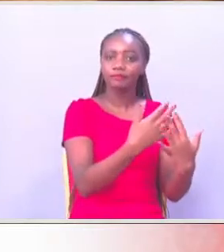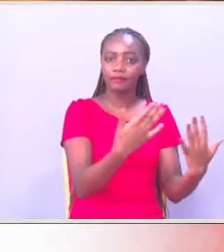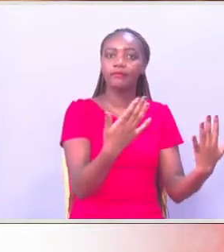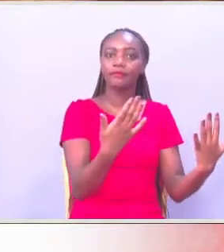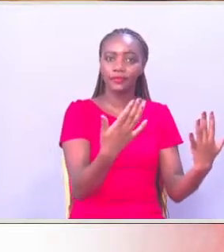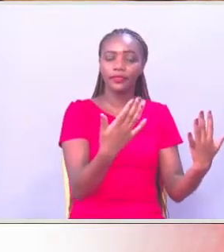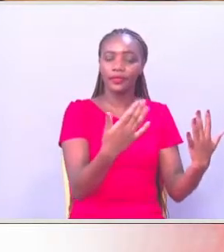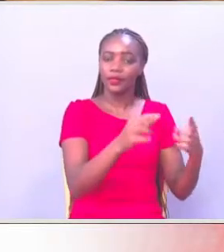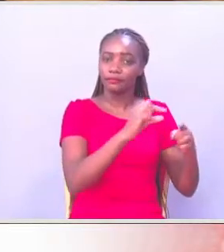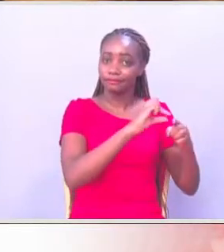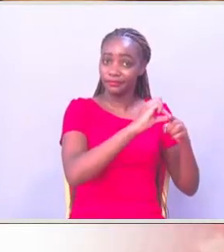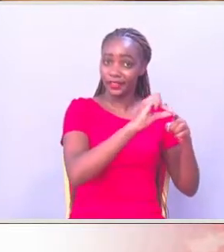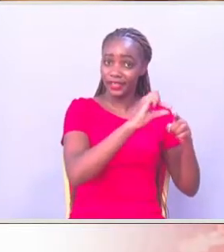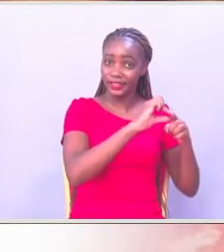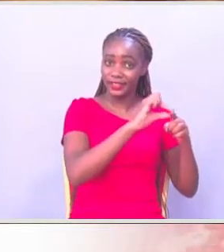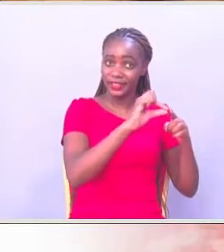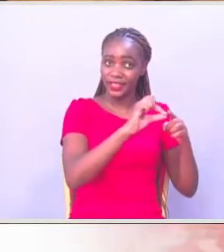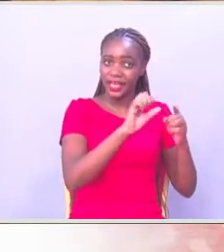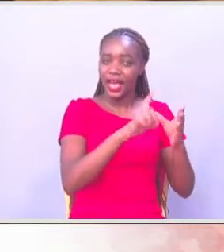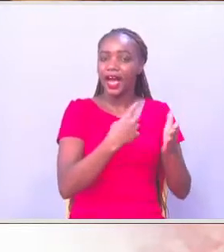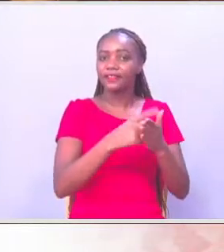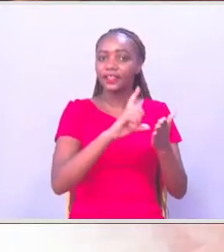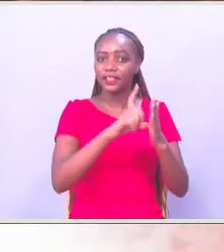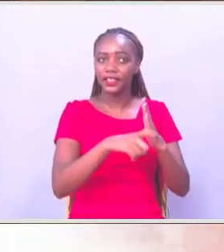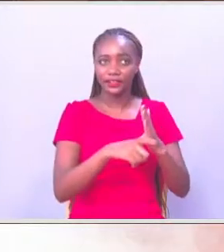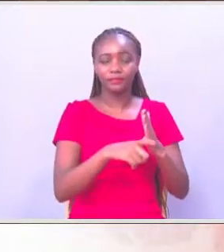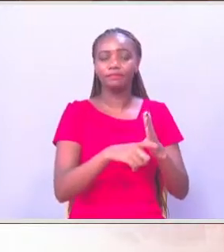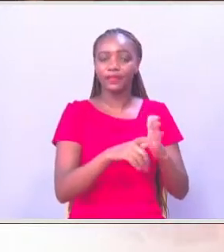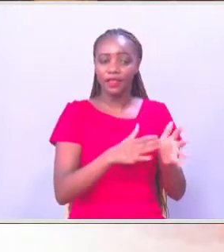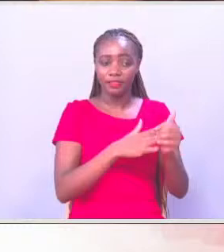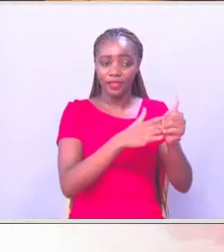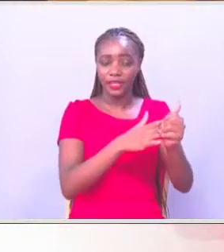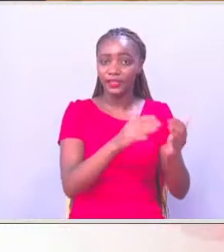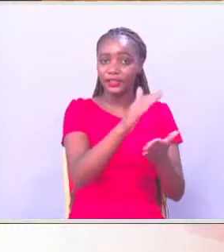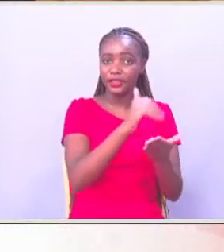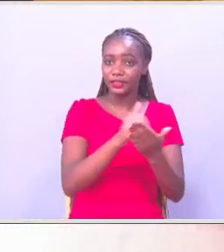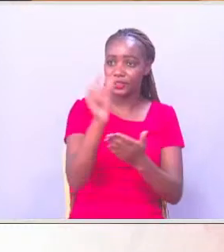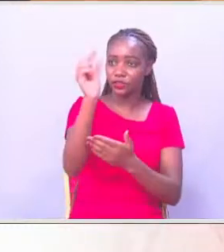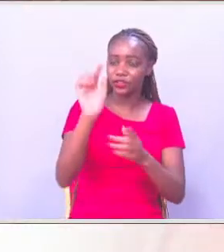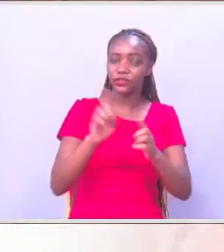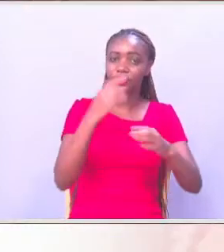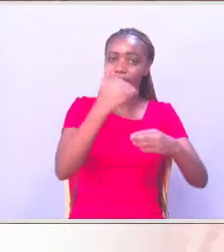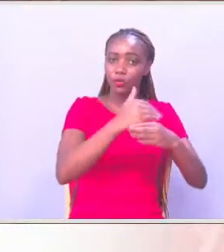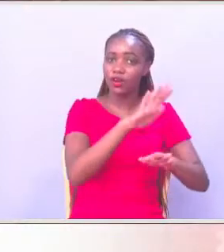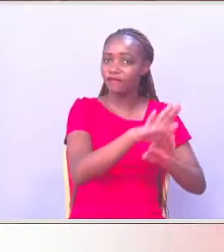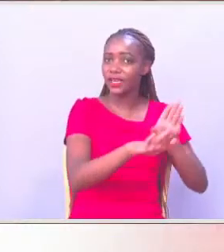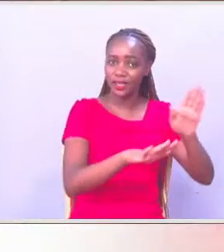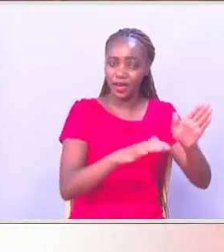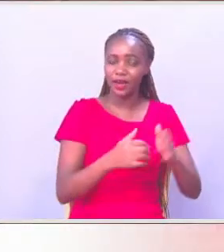nationalist movement MauMau, who lived in Central Region and at the border of Kirinyaga.